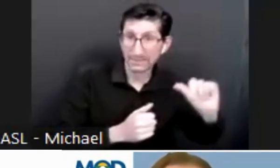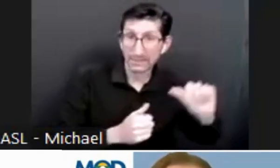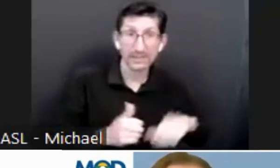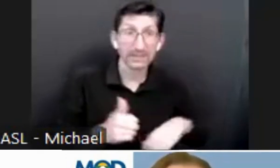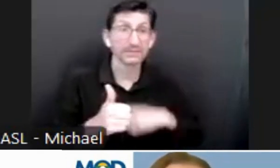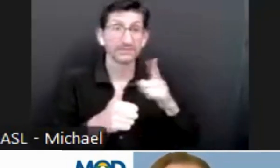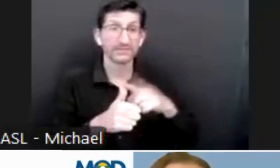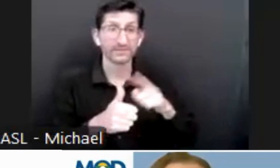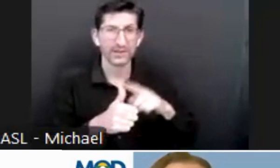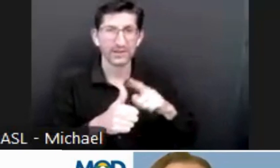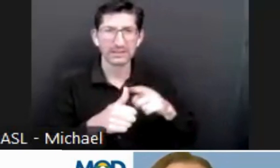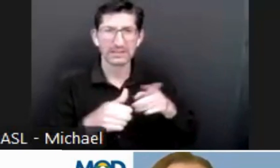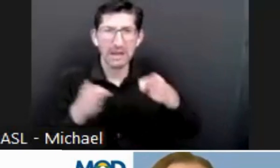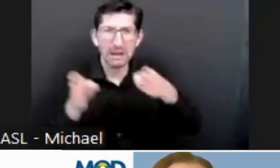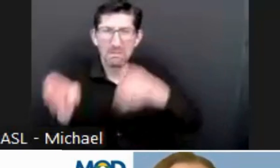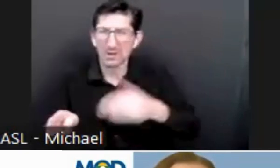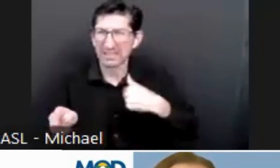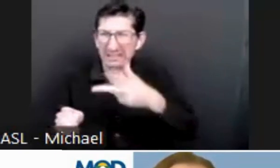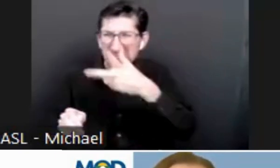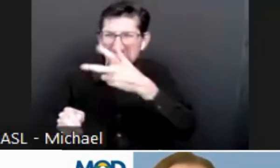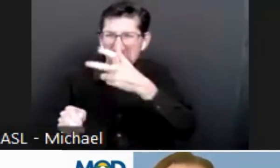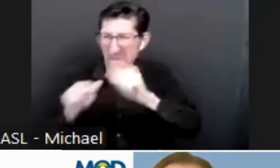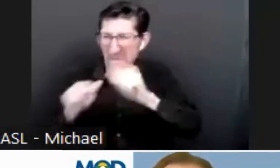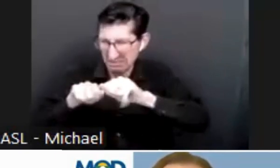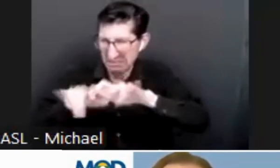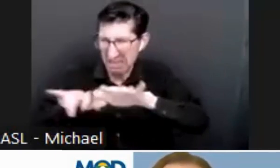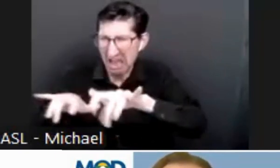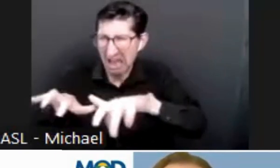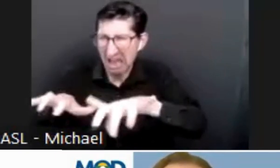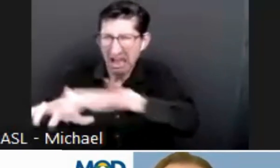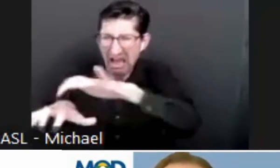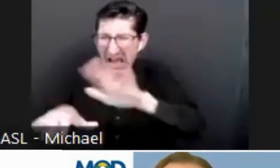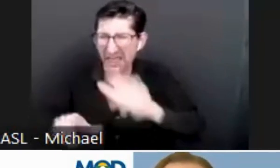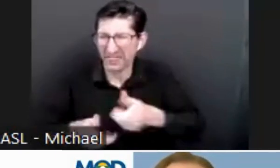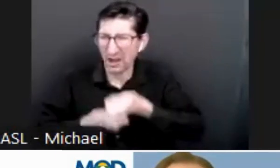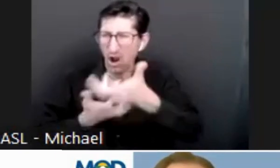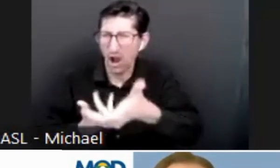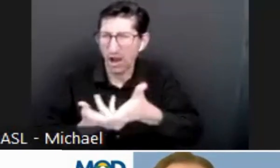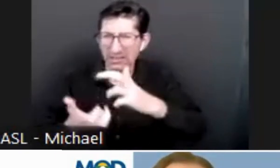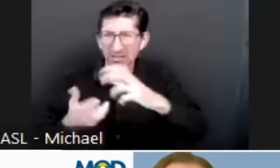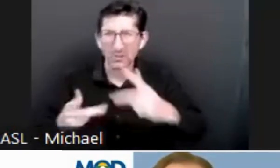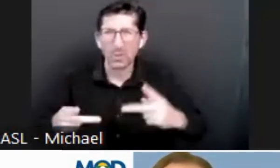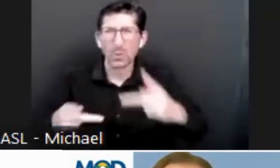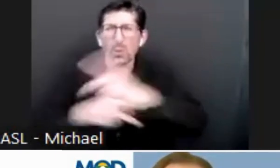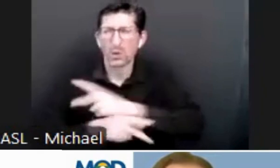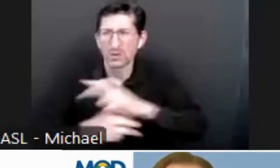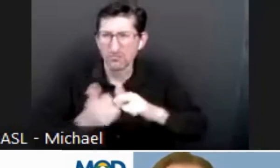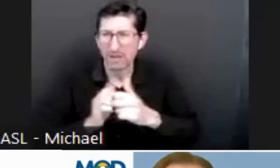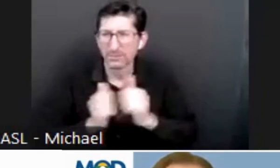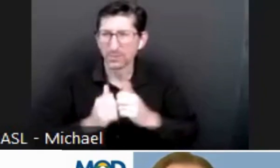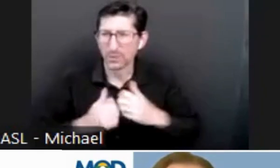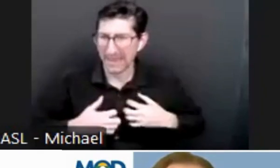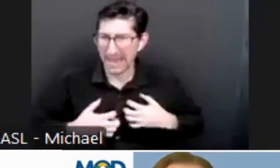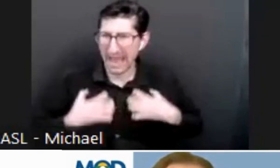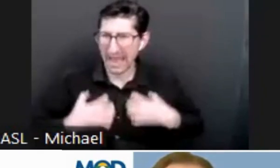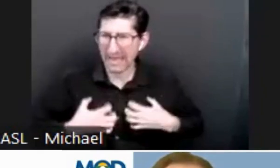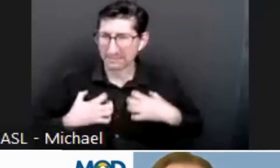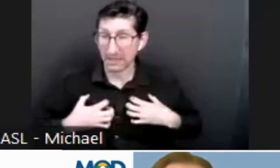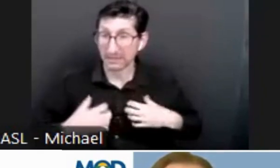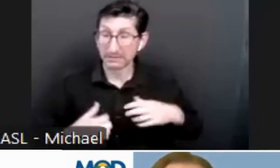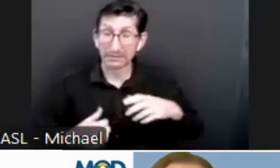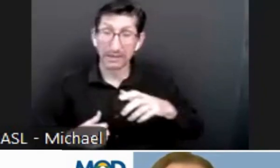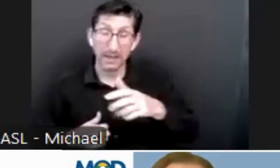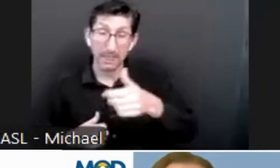a roach infestation that is aggravating his asthma symptoms. What do we think? Thumbs up or crying,